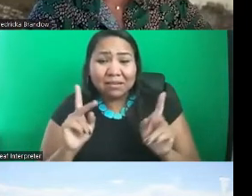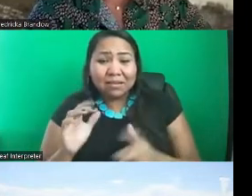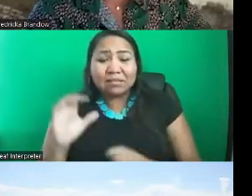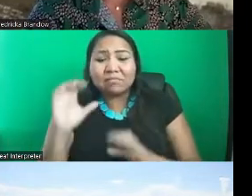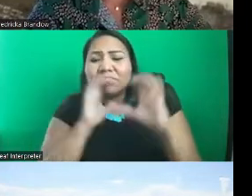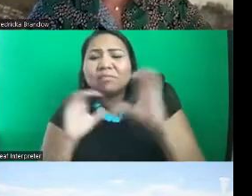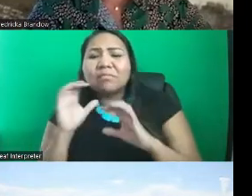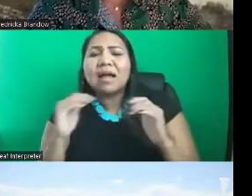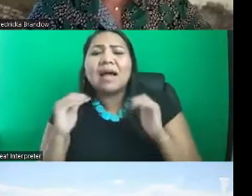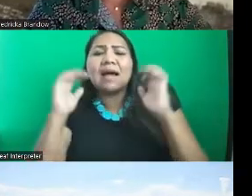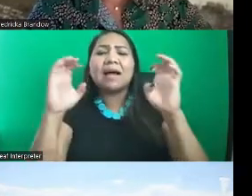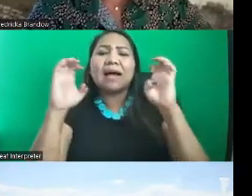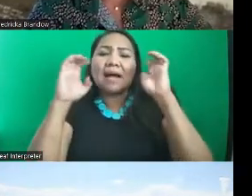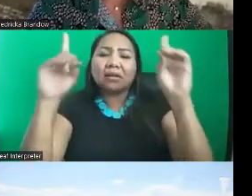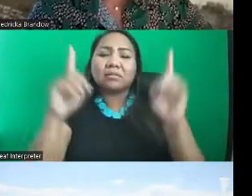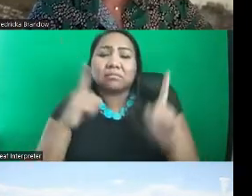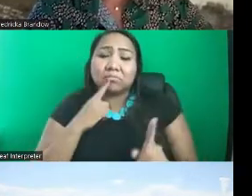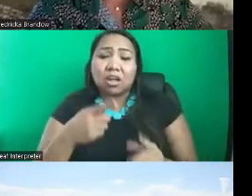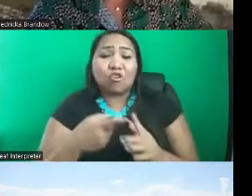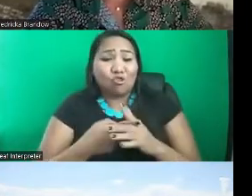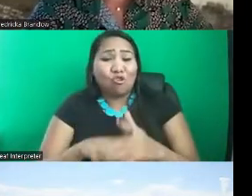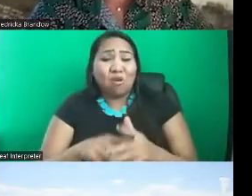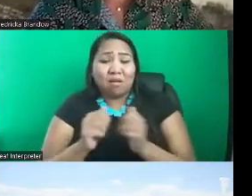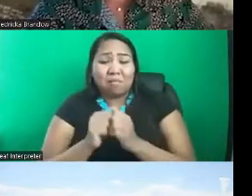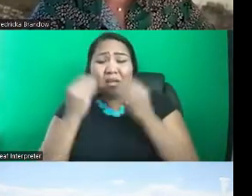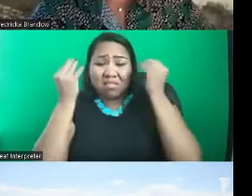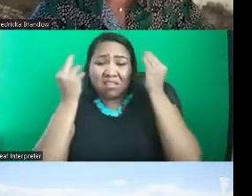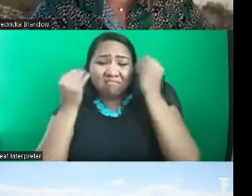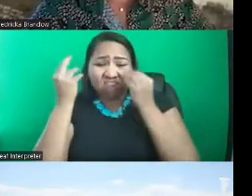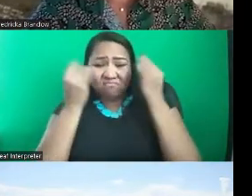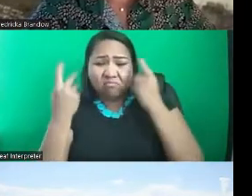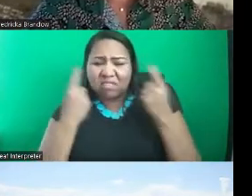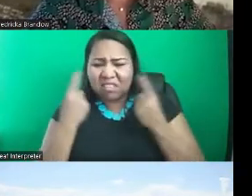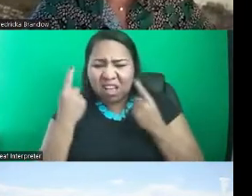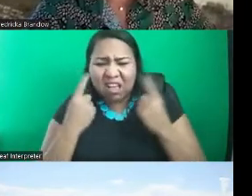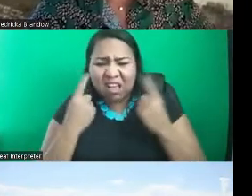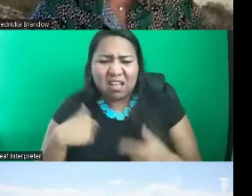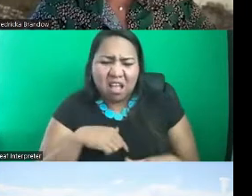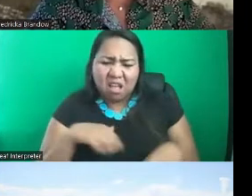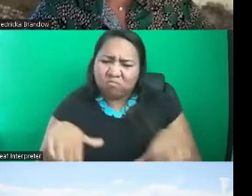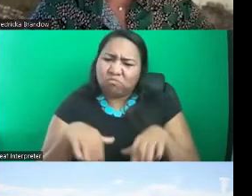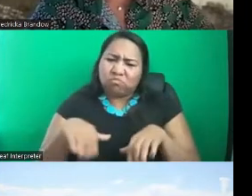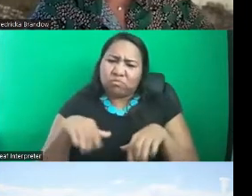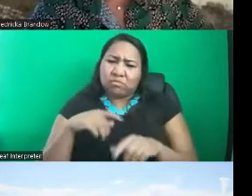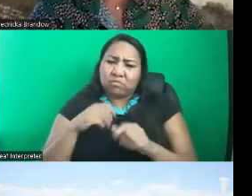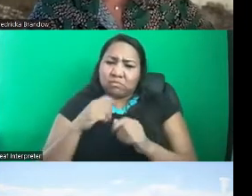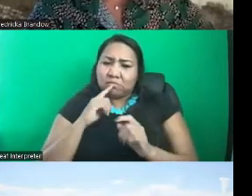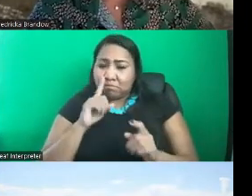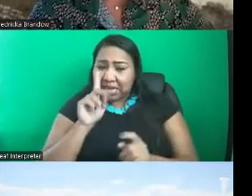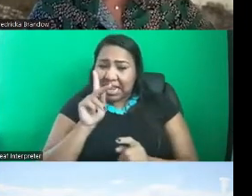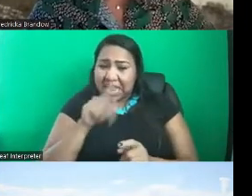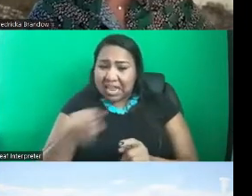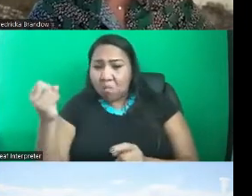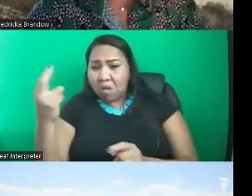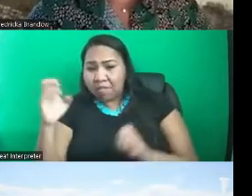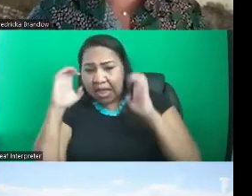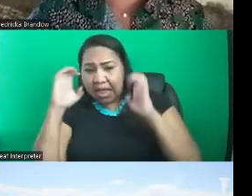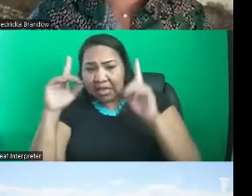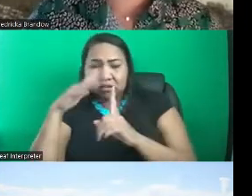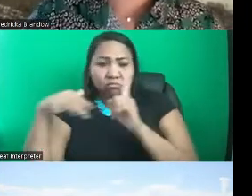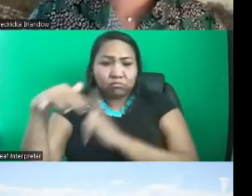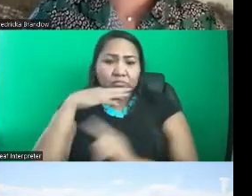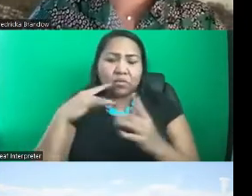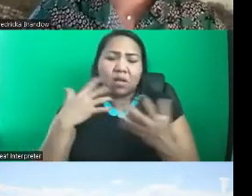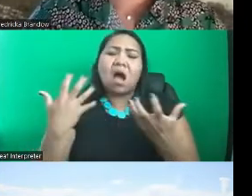with thinking about what we do in our K-12 educational environments. And I want to go back to the previous presenters